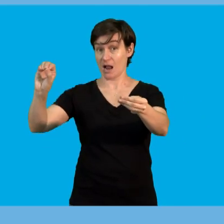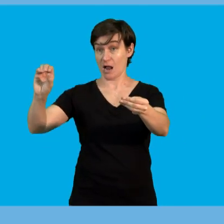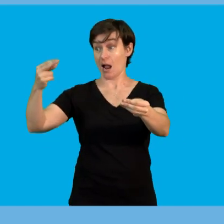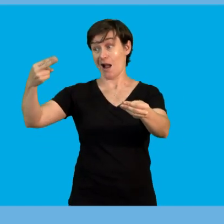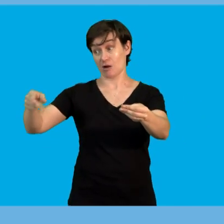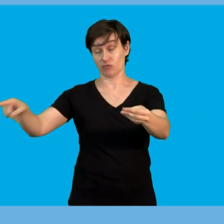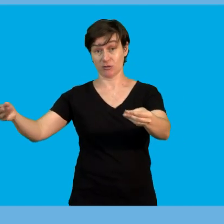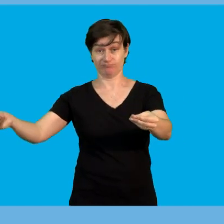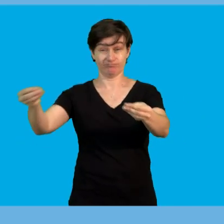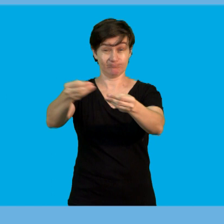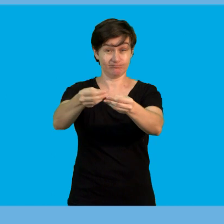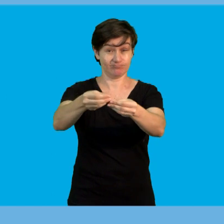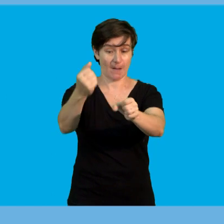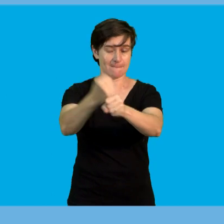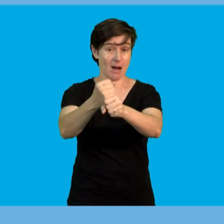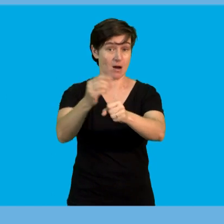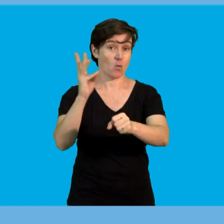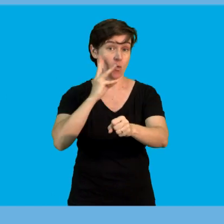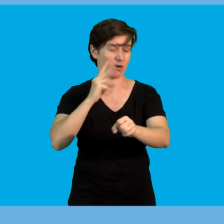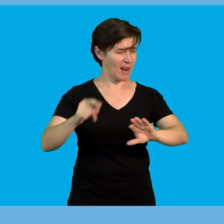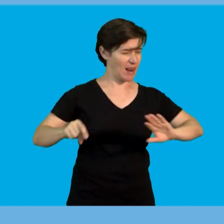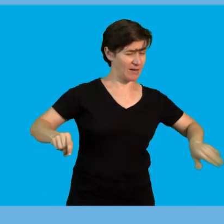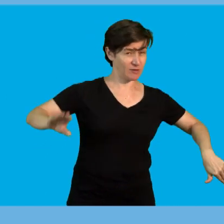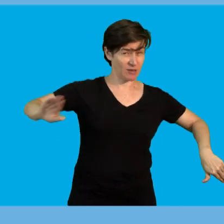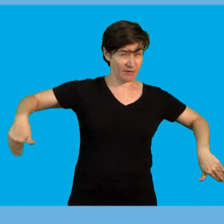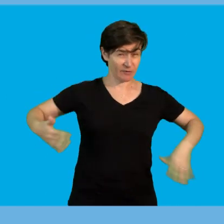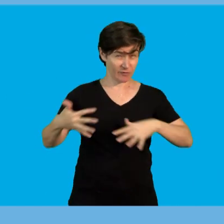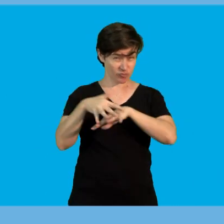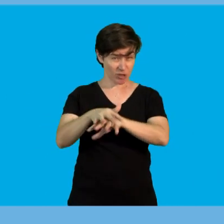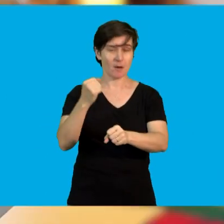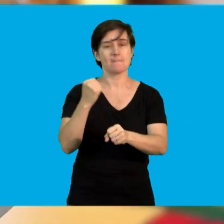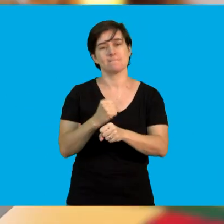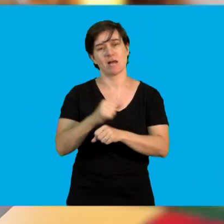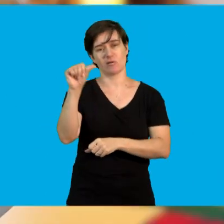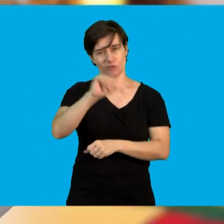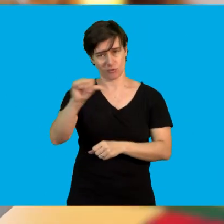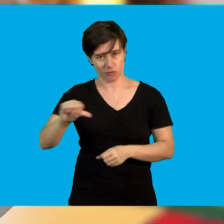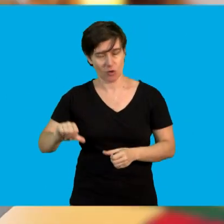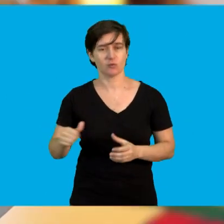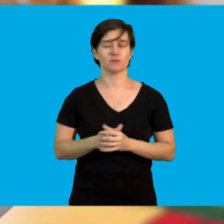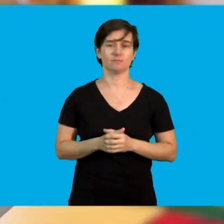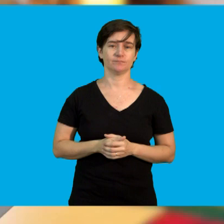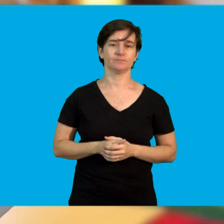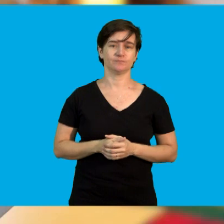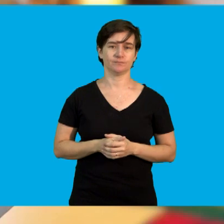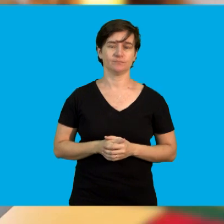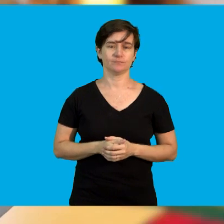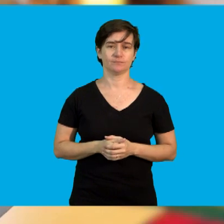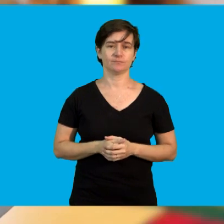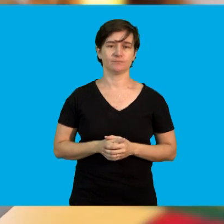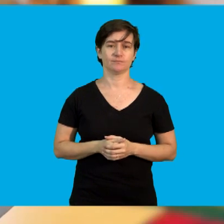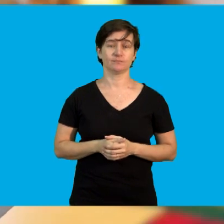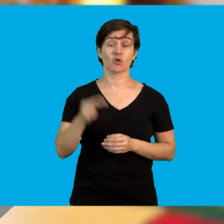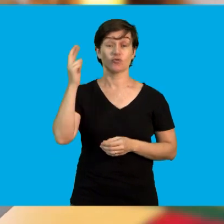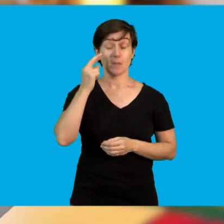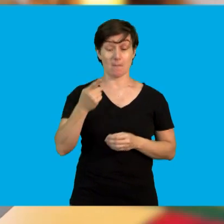hydrogen and the hydroxide, reacted to form the water, as per the general reaction of an acid and a base, that the product is always